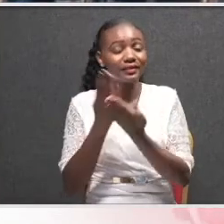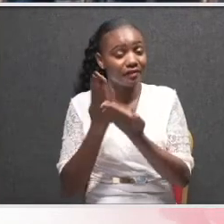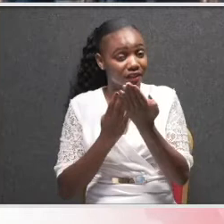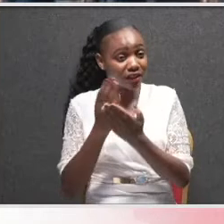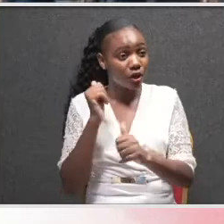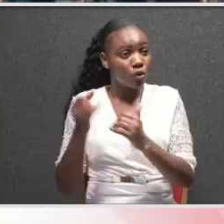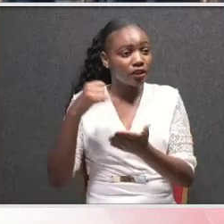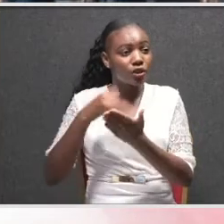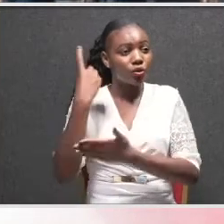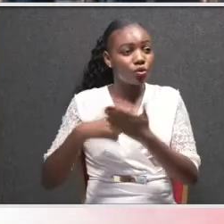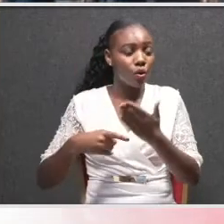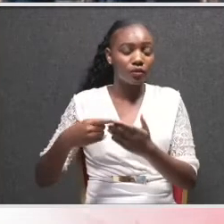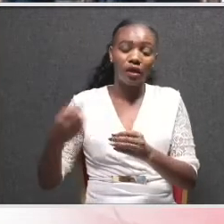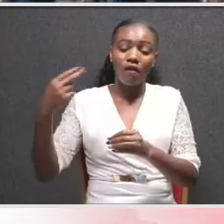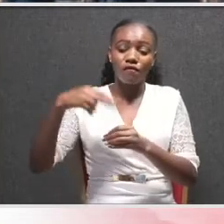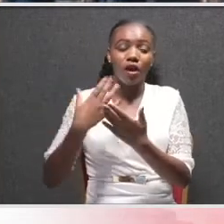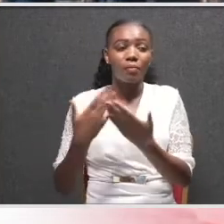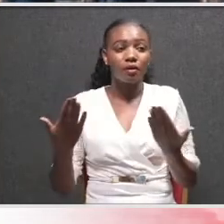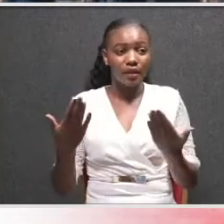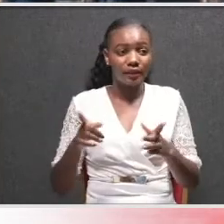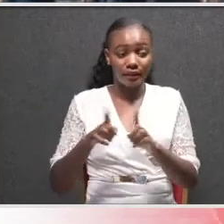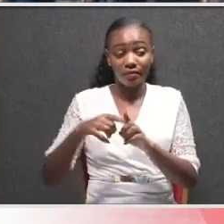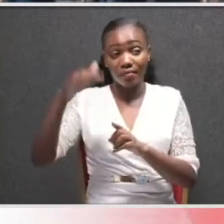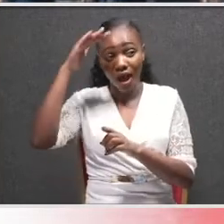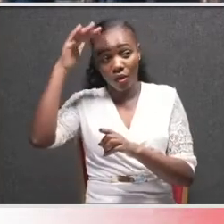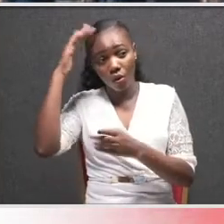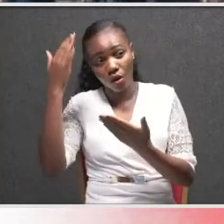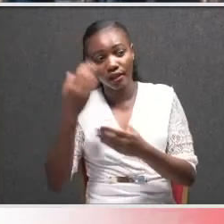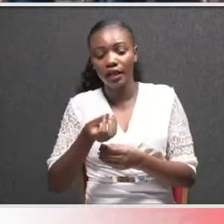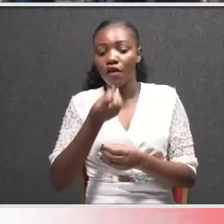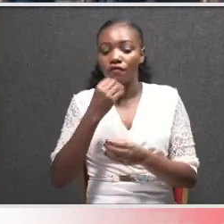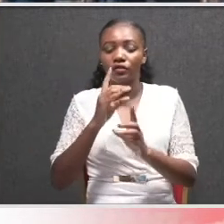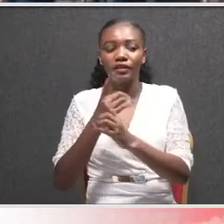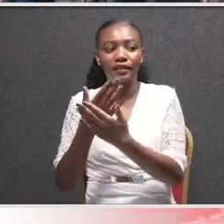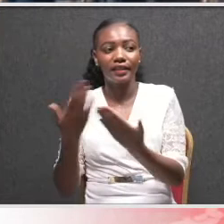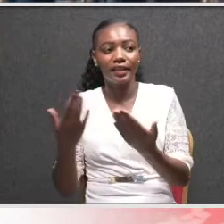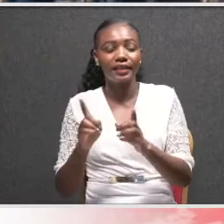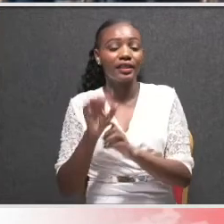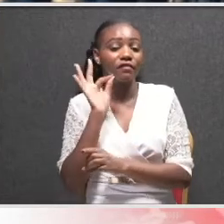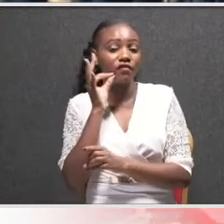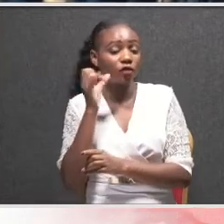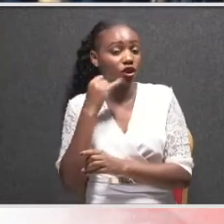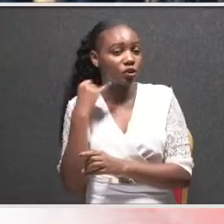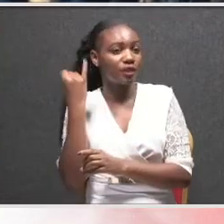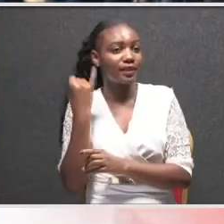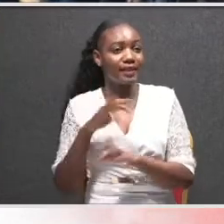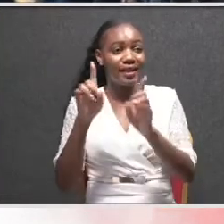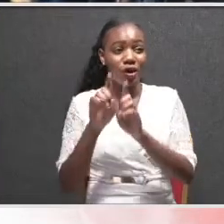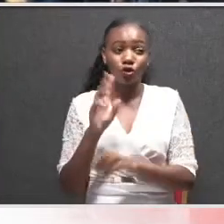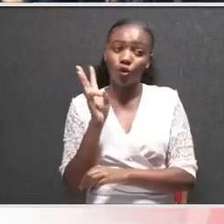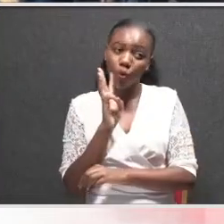which include fuel products, alcoholic beverages, food supplements, fruit juices, bottled